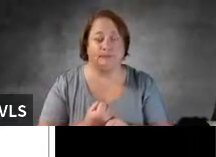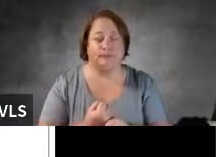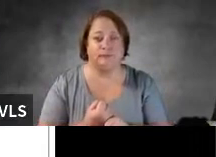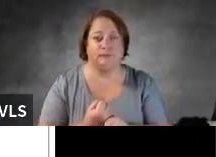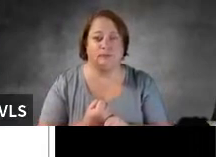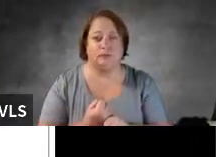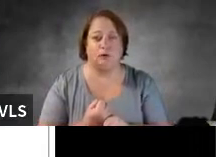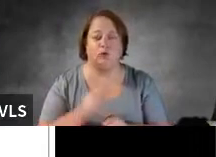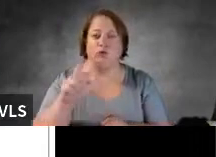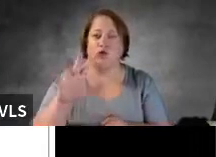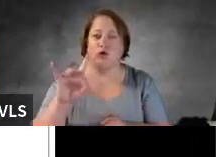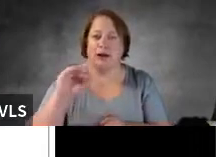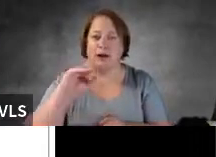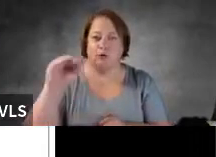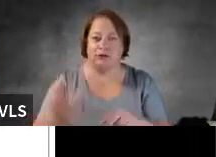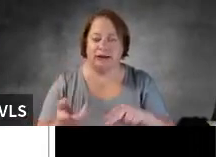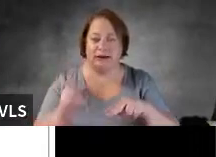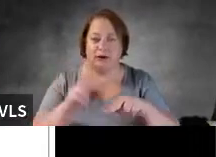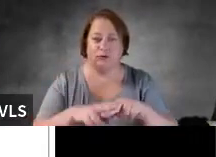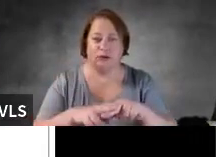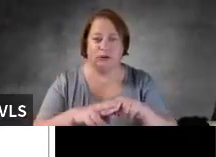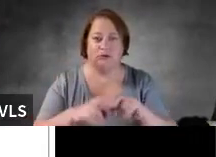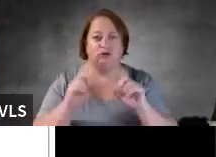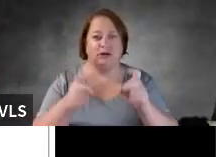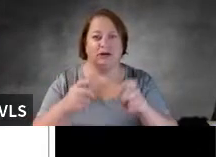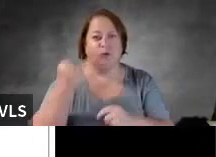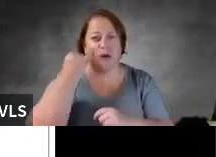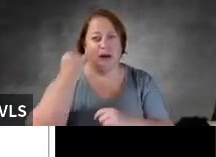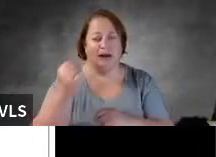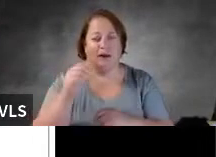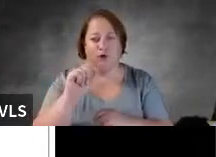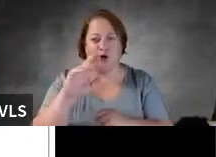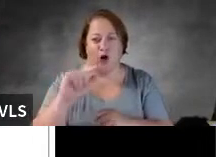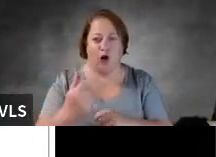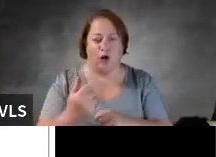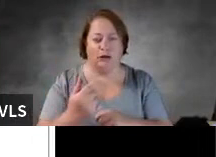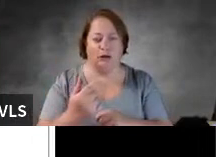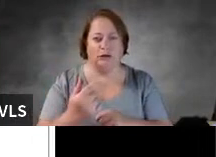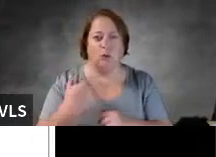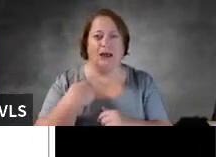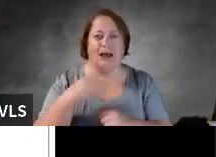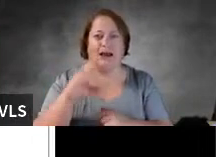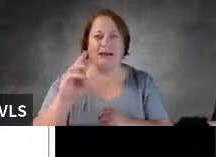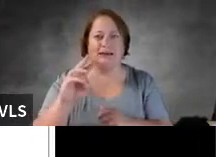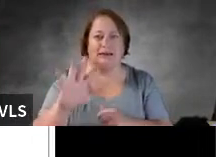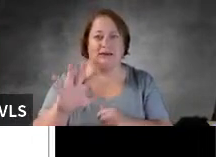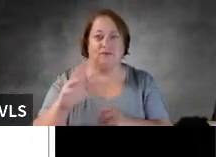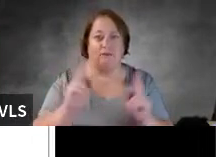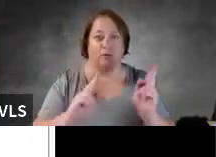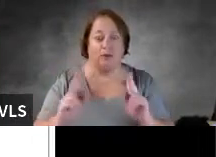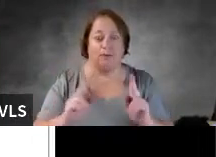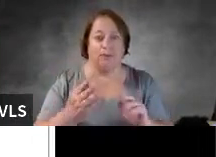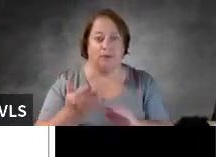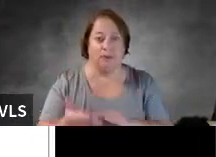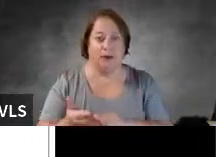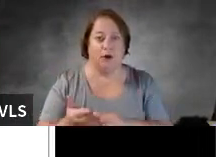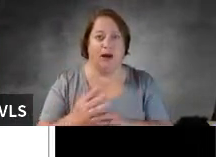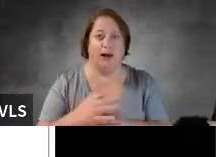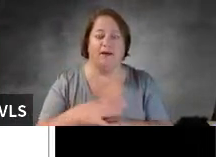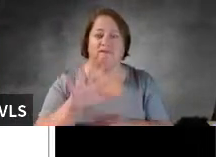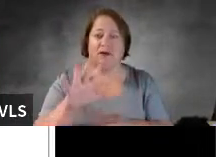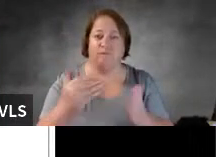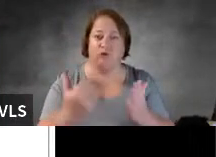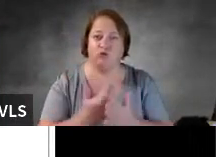so it was a 38% increase. Just to give you an idea of our August snapshot, we had 65 attendees and 5